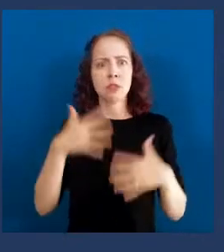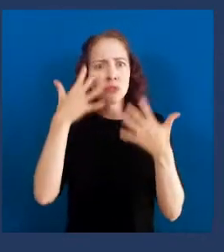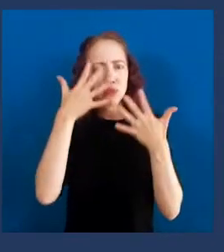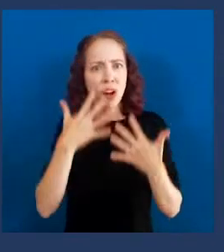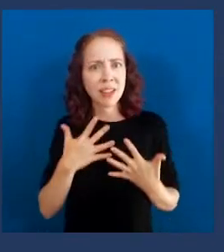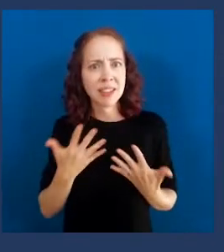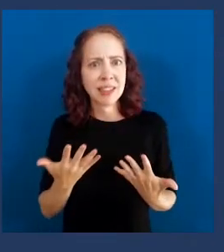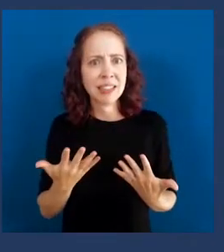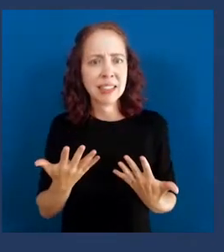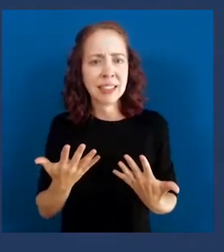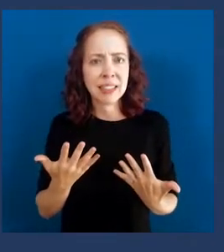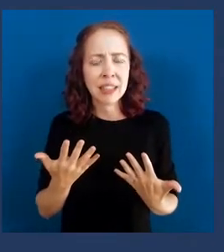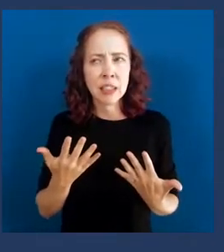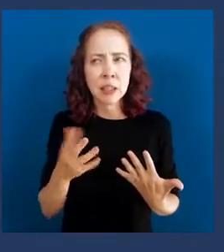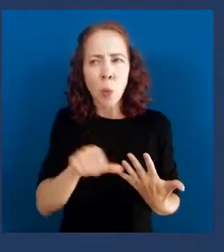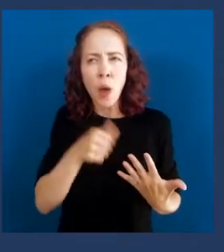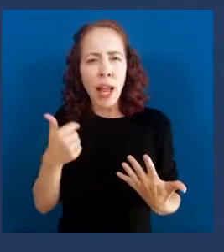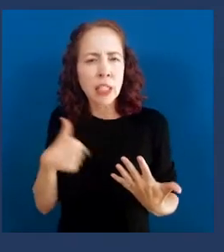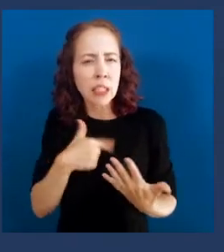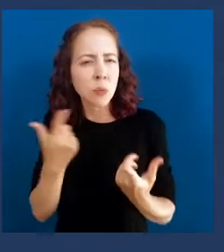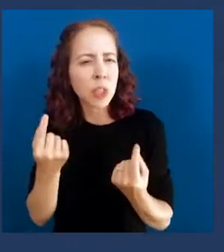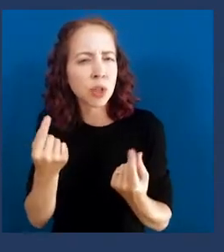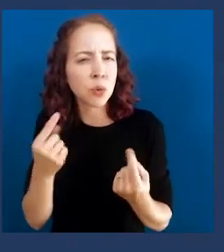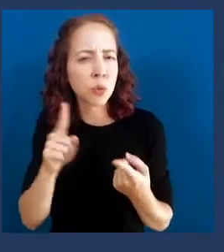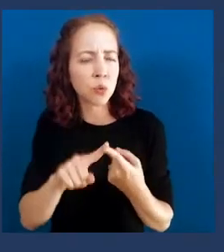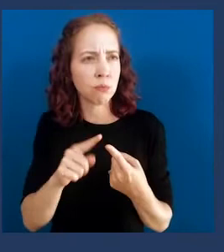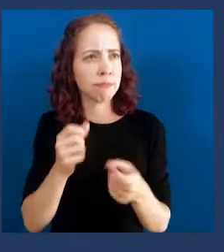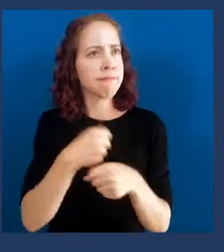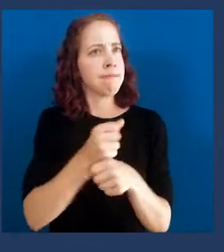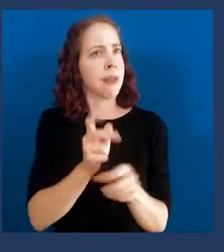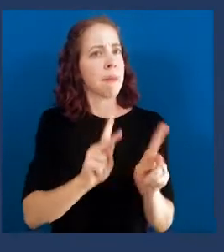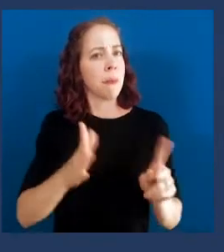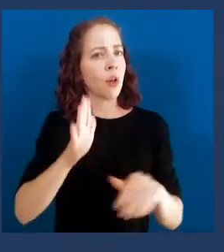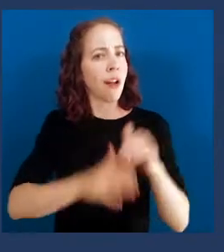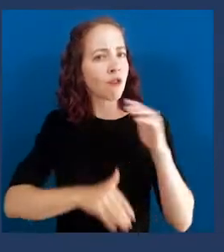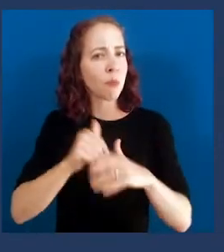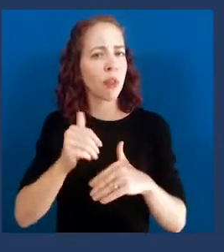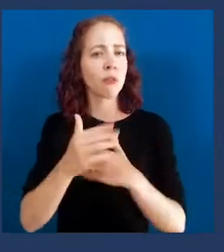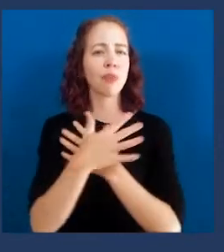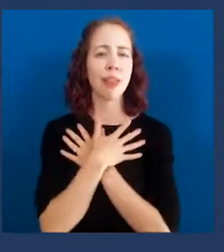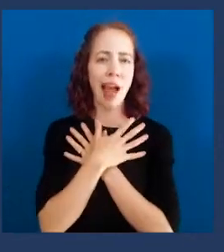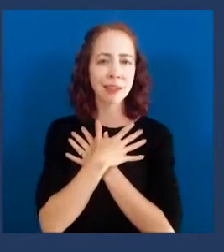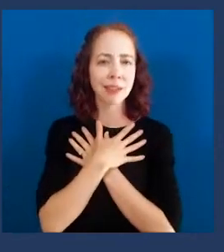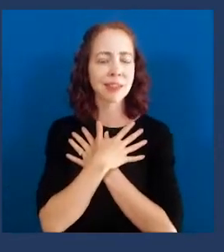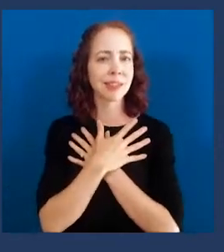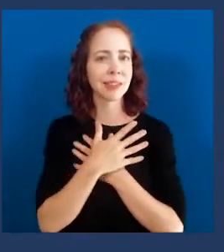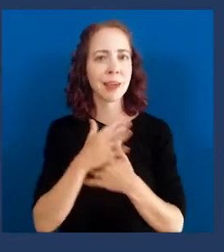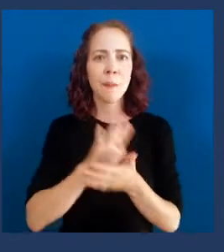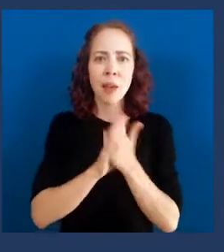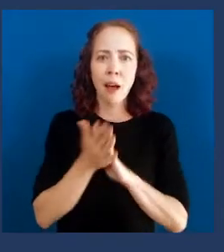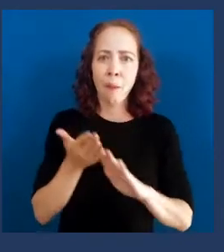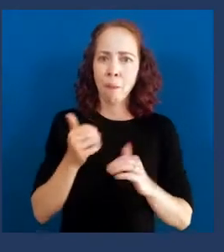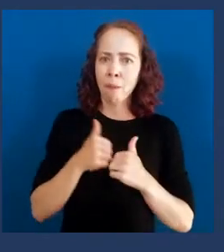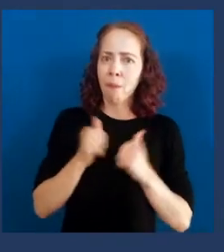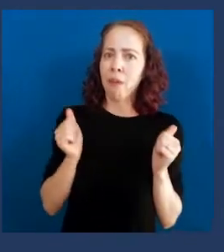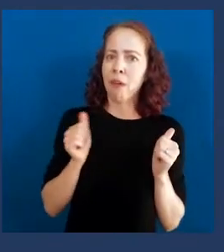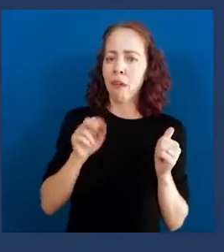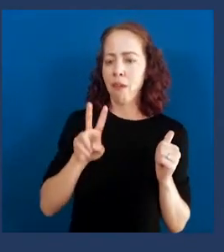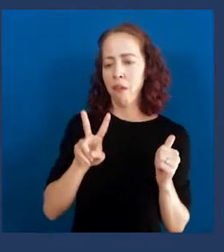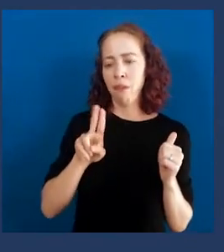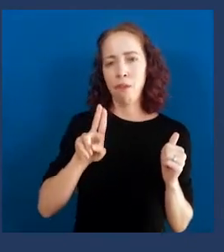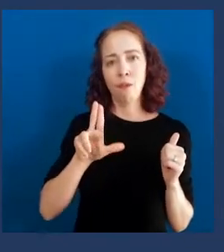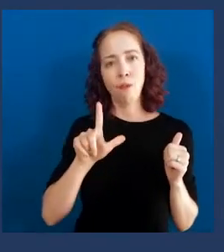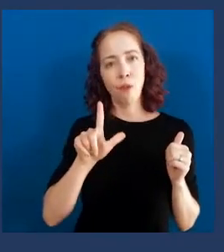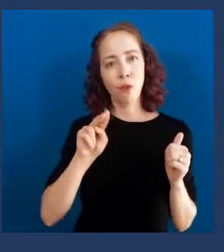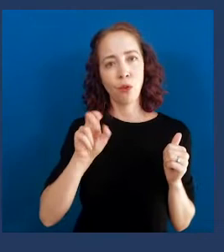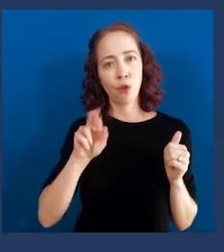what else can we do to really make people feel comfortable and relaxed and allow themselves to become vulnerable?